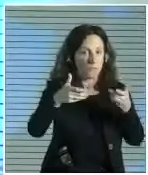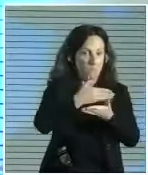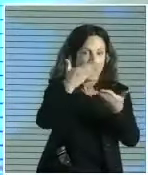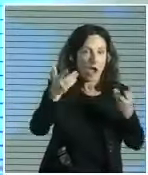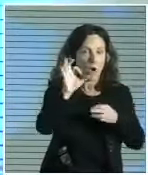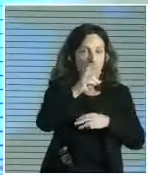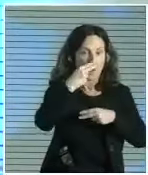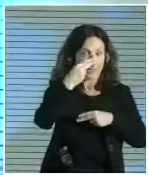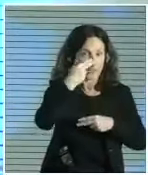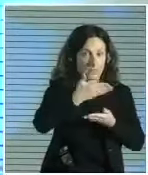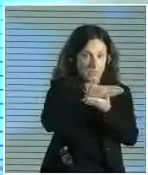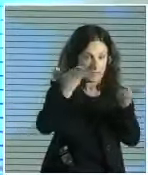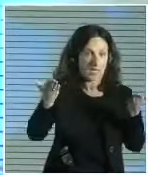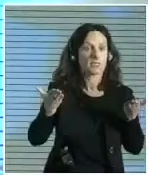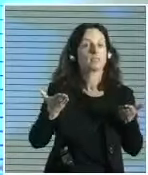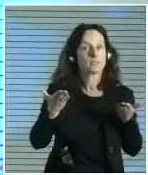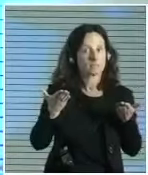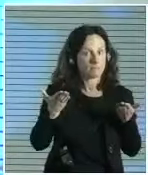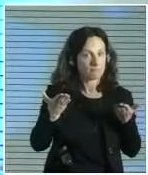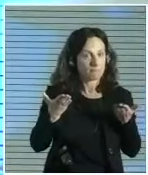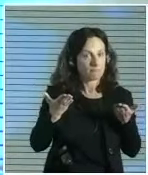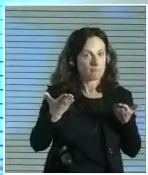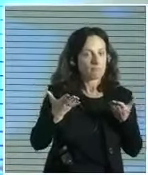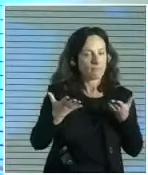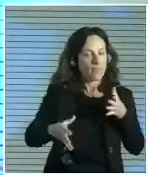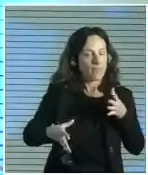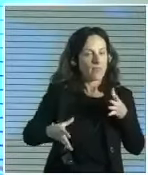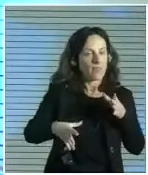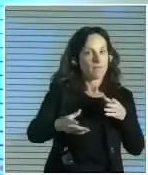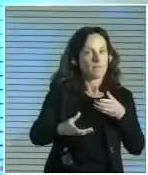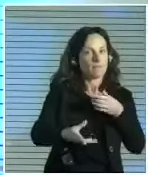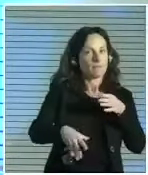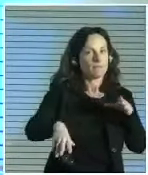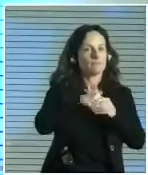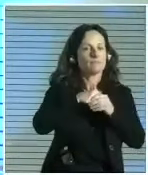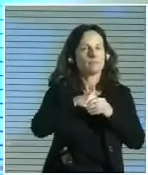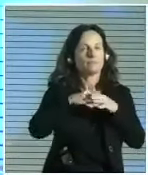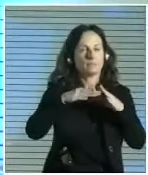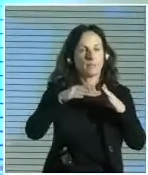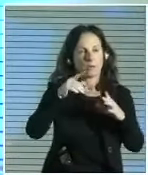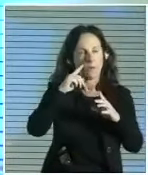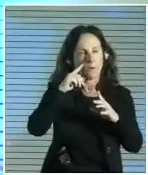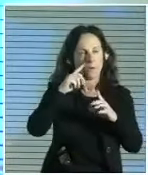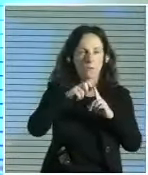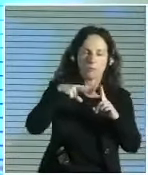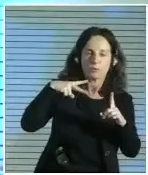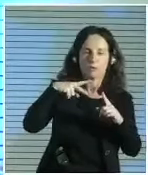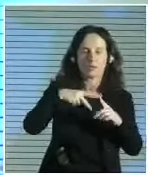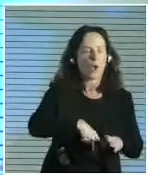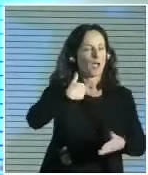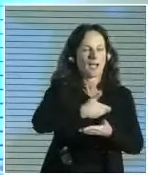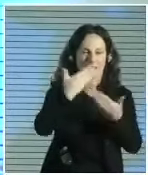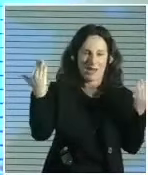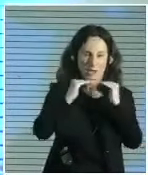concerning plastic, it's in the first pillar of environmental and health protection, where we have ambitious goals